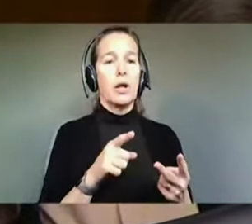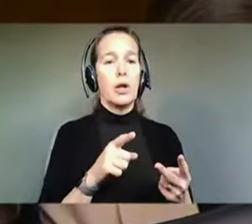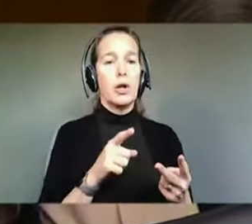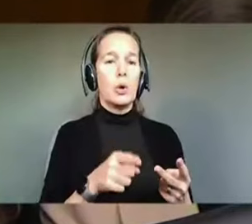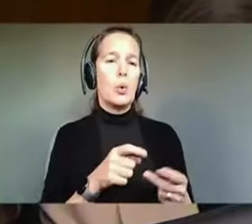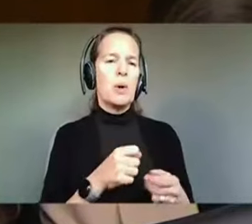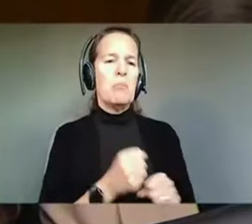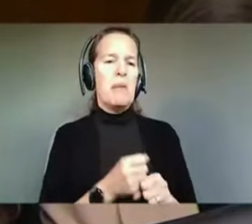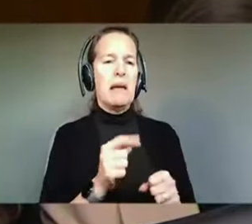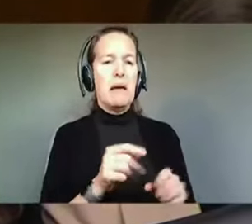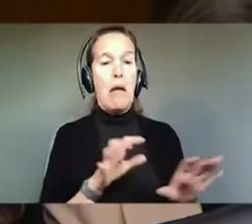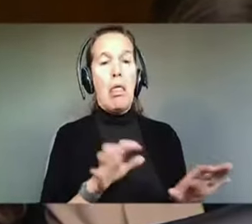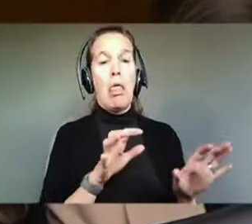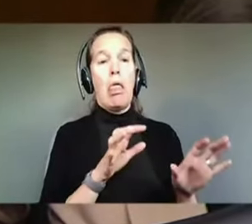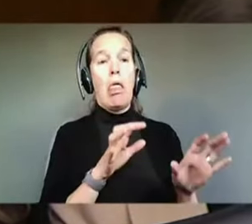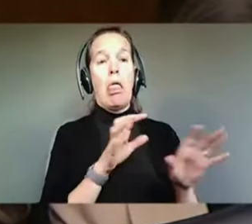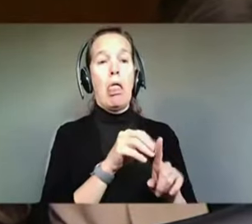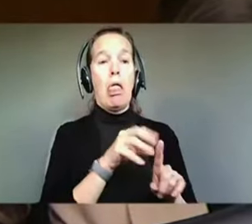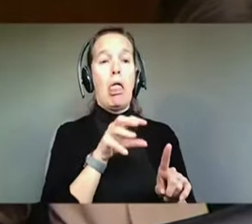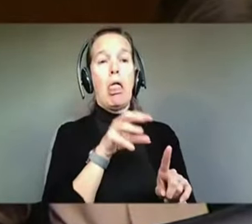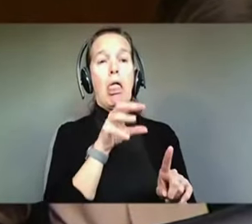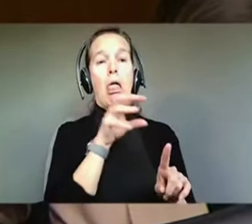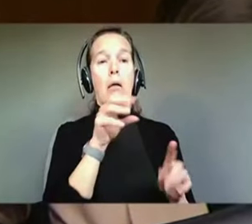really is.